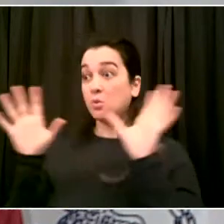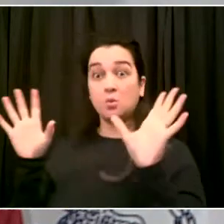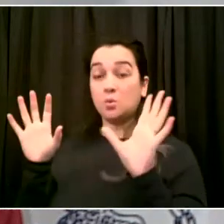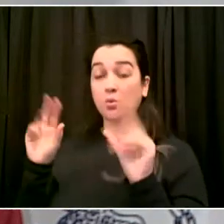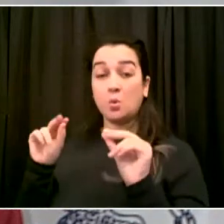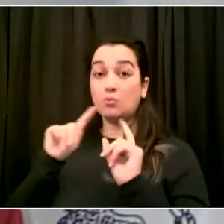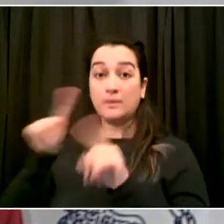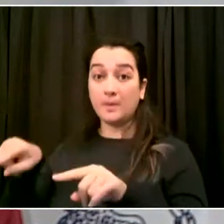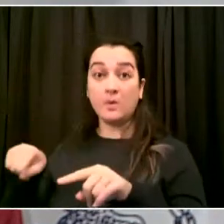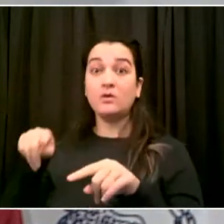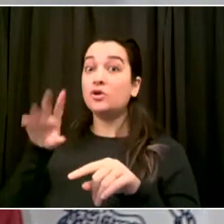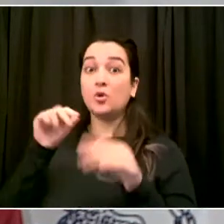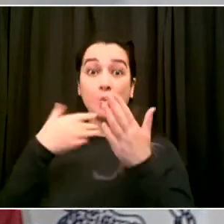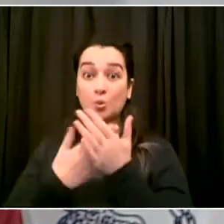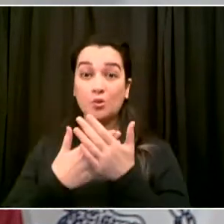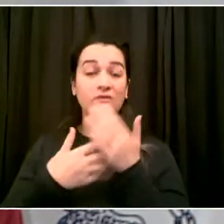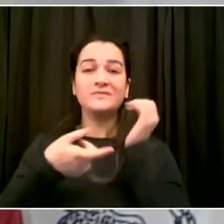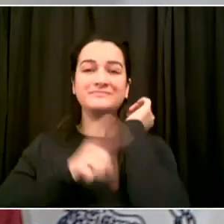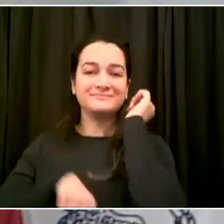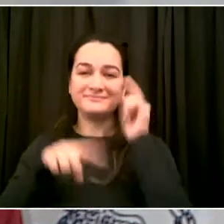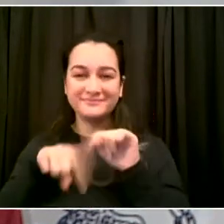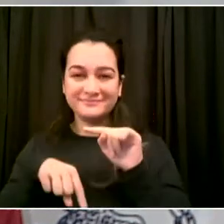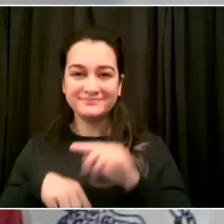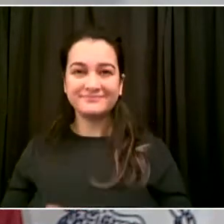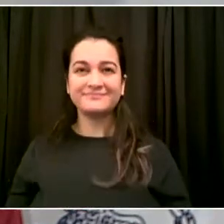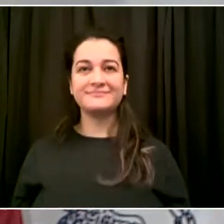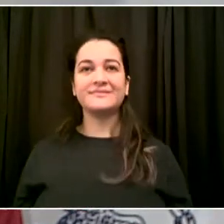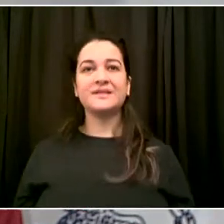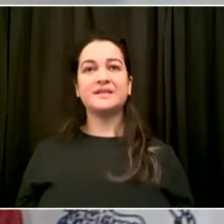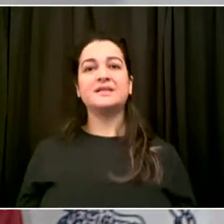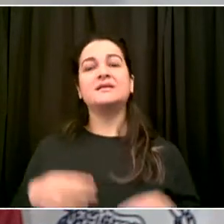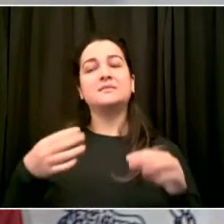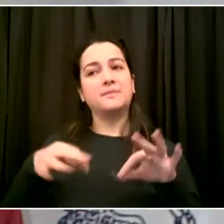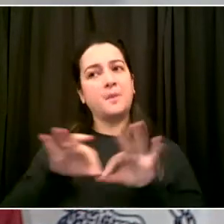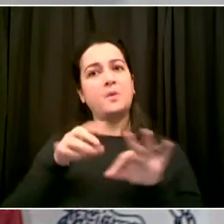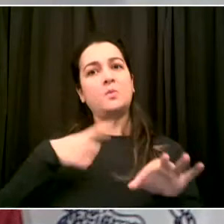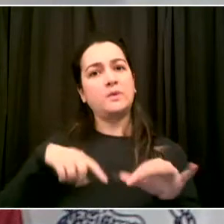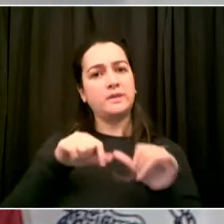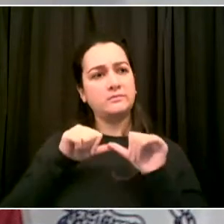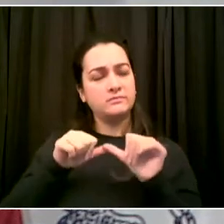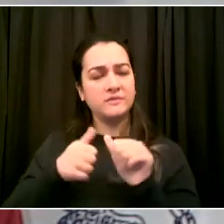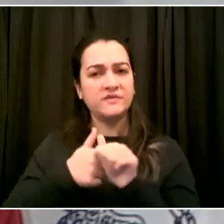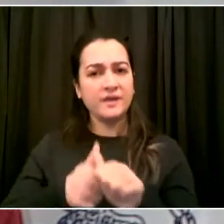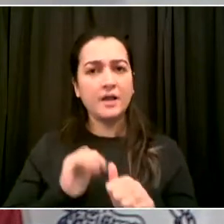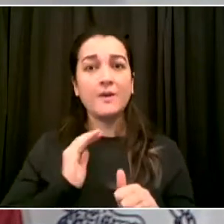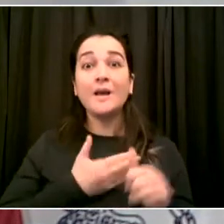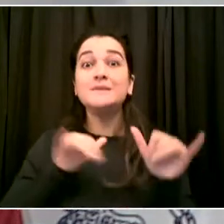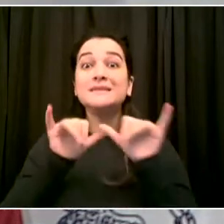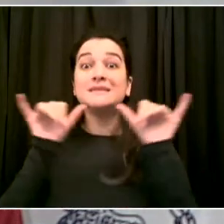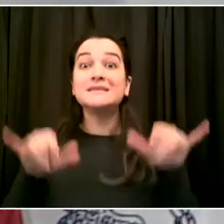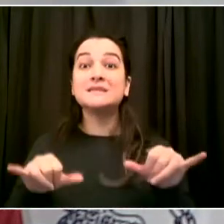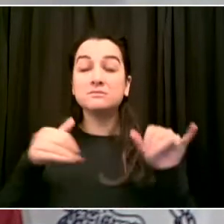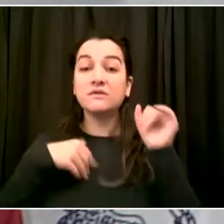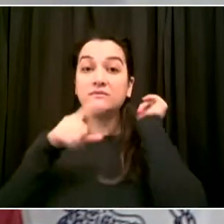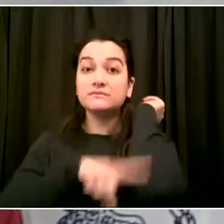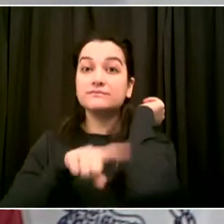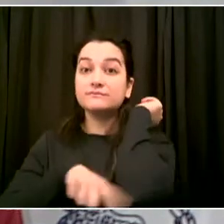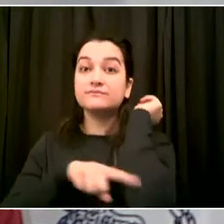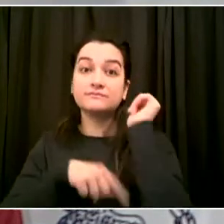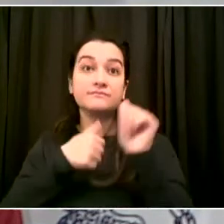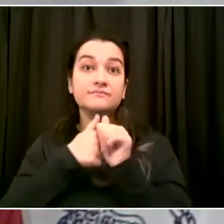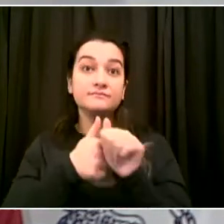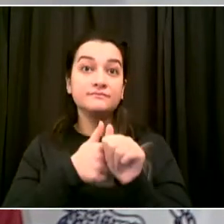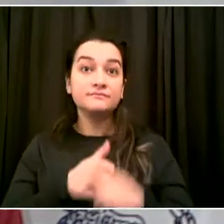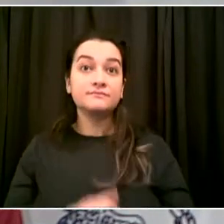you give us a sense, and obviously not the ones that have happened most recently, which are brand new, but just looking back over the last year or two, what kind